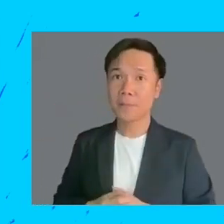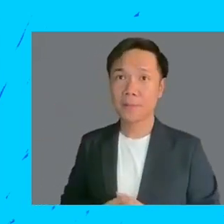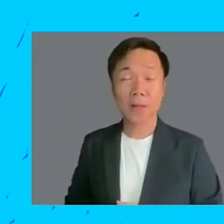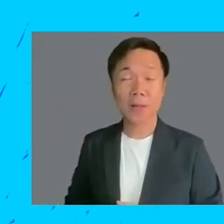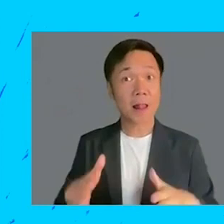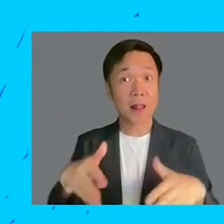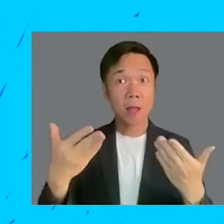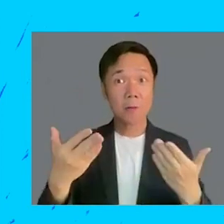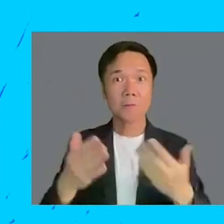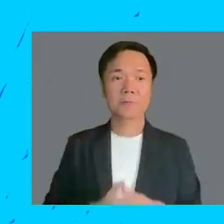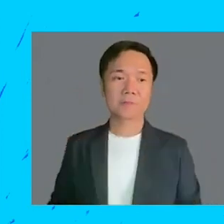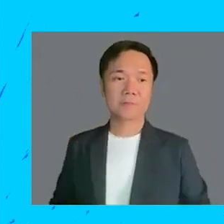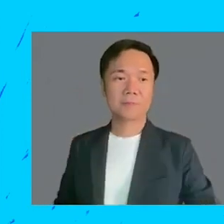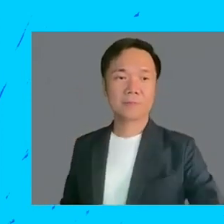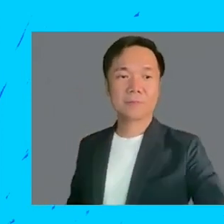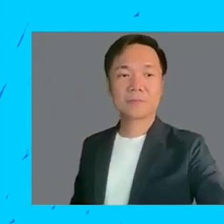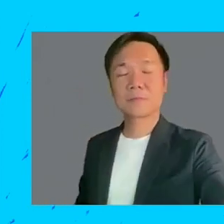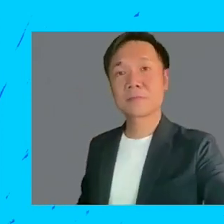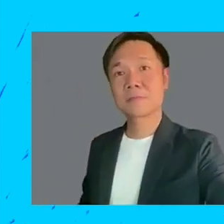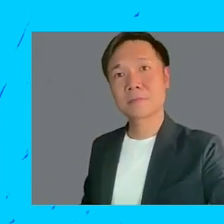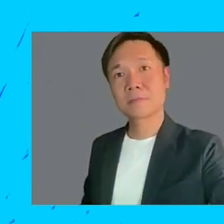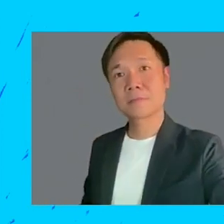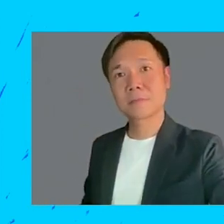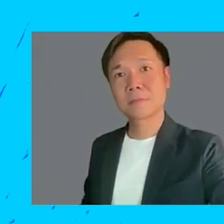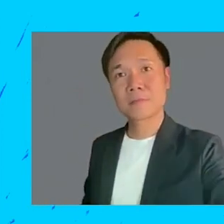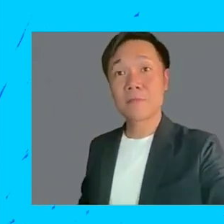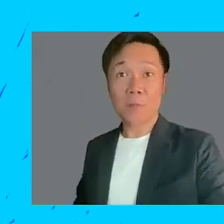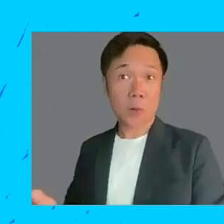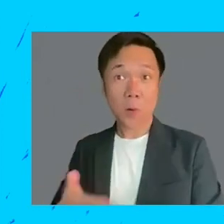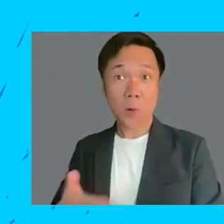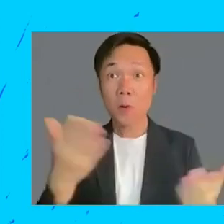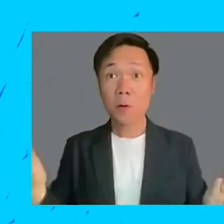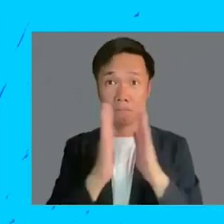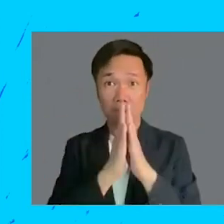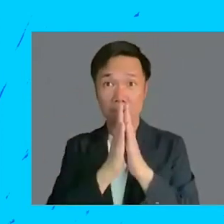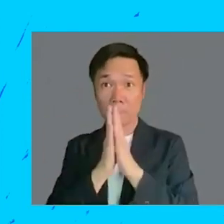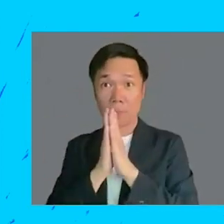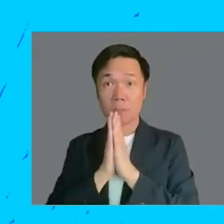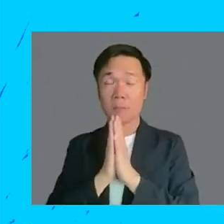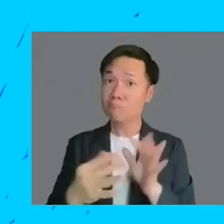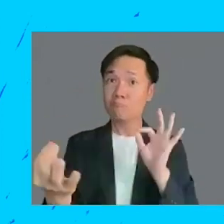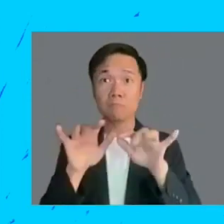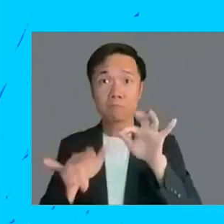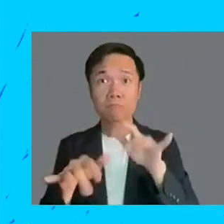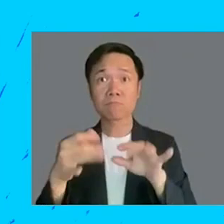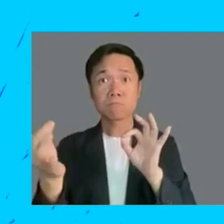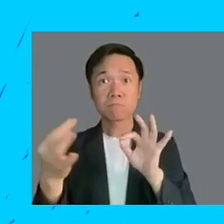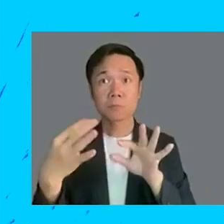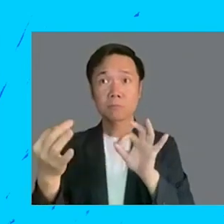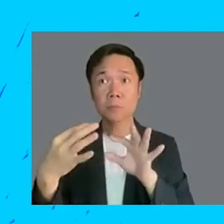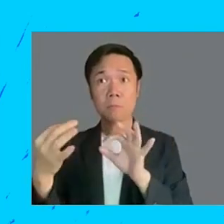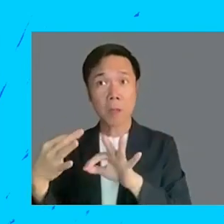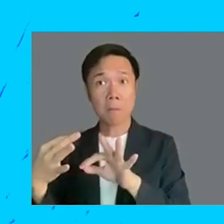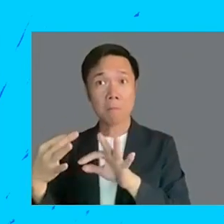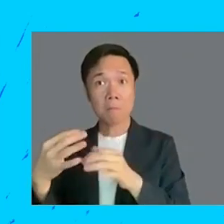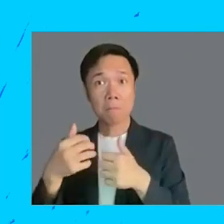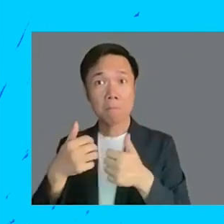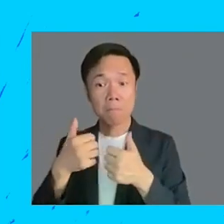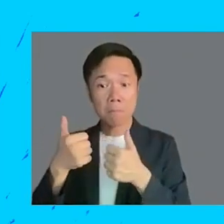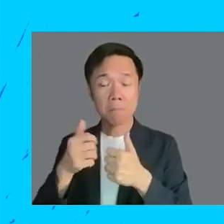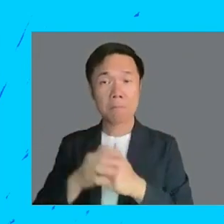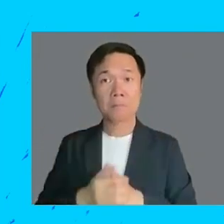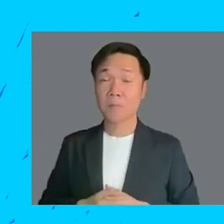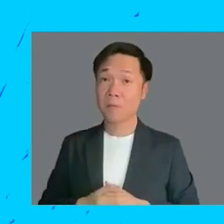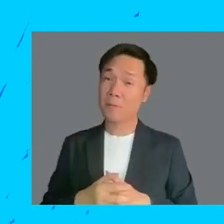And I will request the audience, the online audience, to give us feedback after the videos have been played. So watch